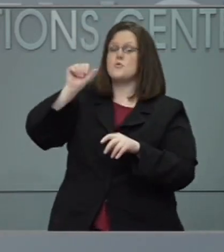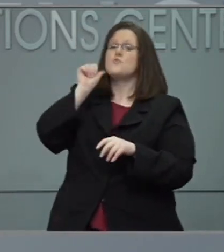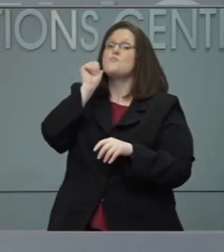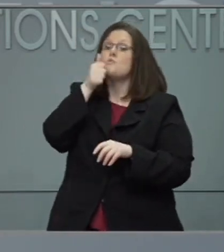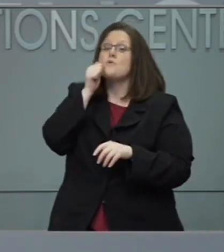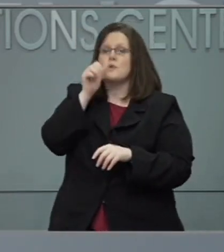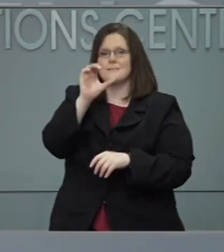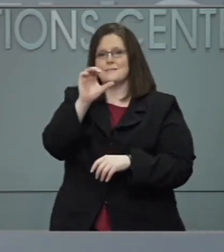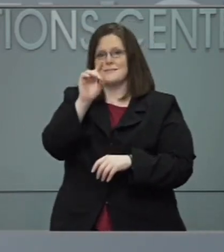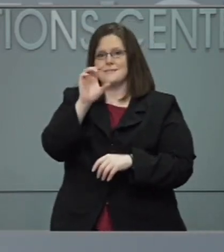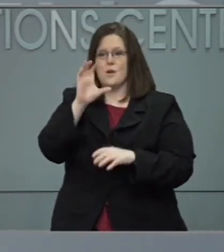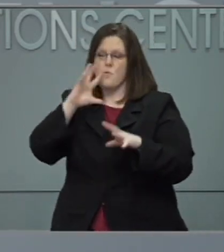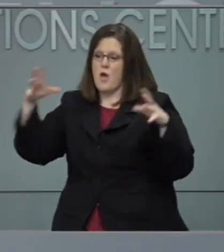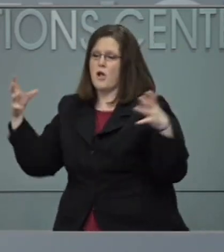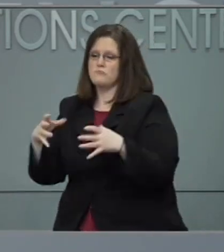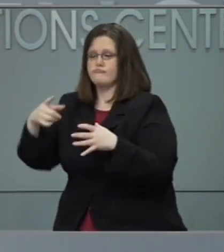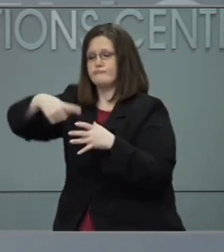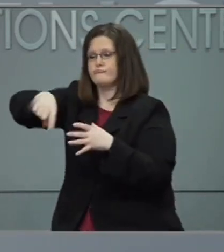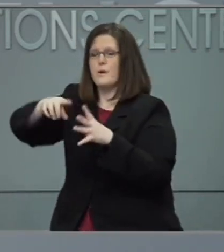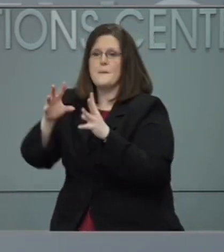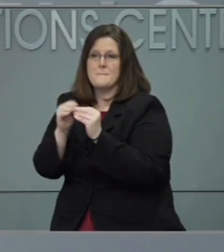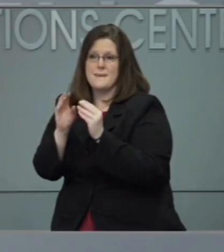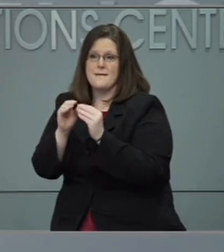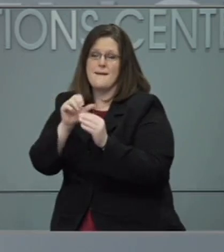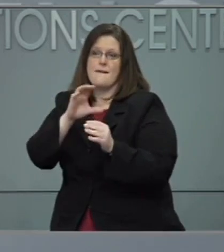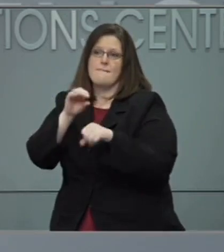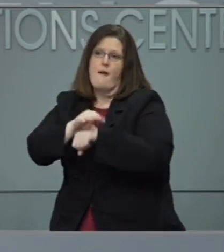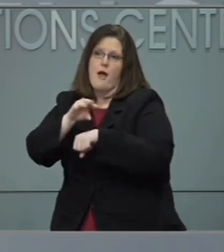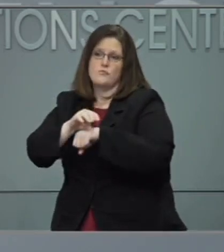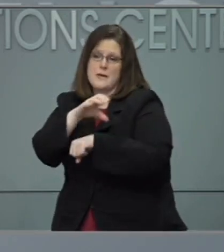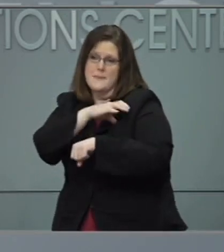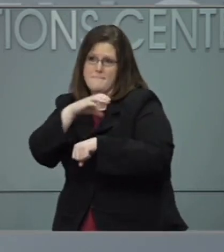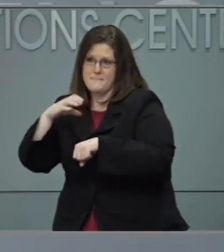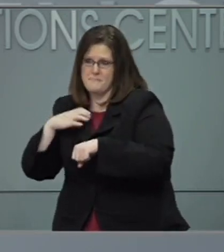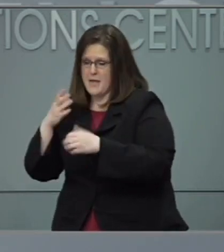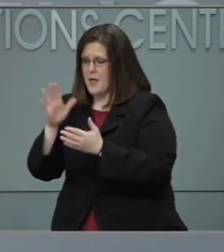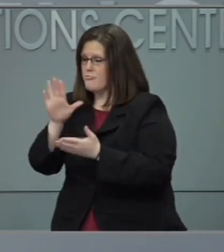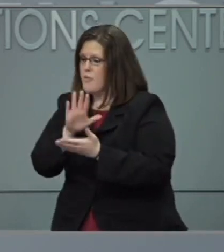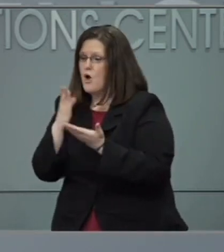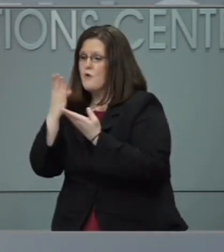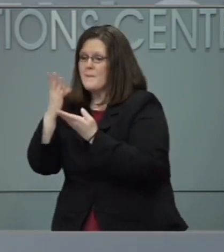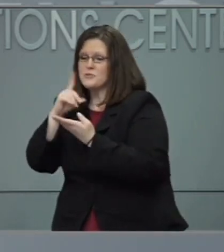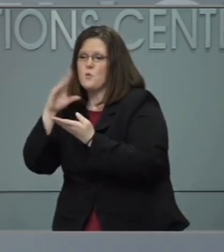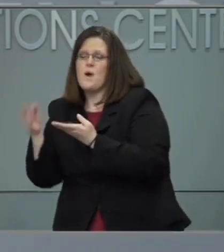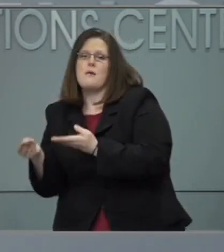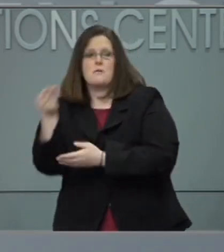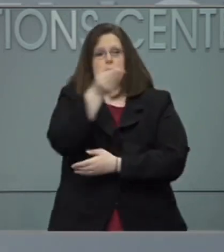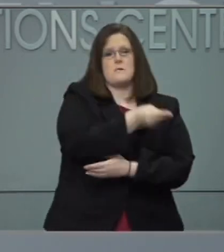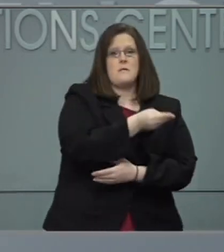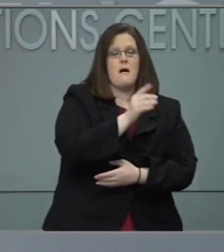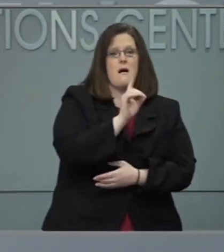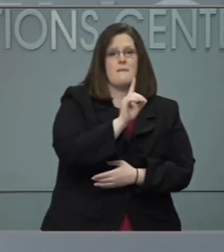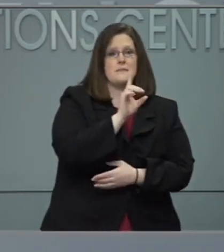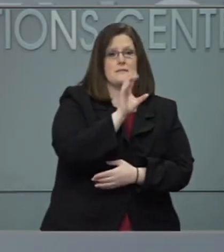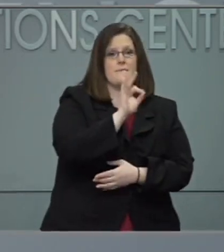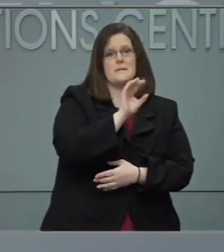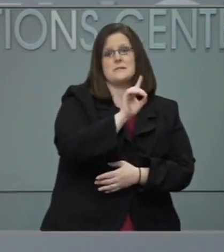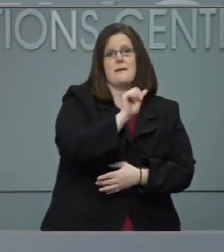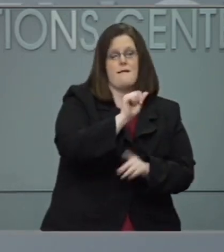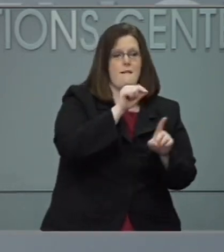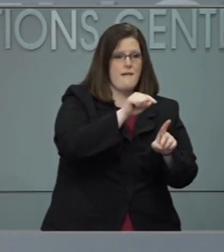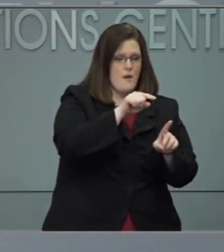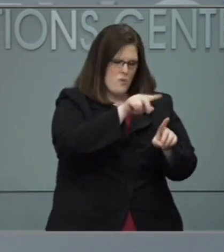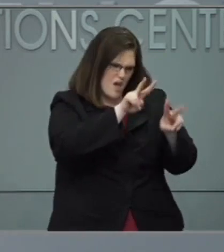cases, and the FDA will review that analysis as it is also investigating these cases. And out of abundance of caution, we